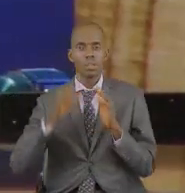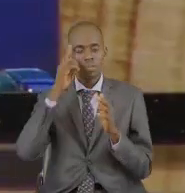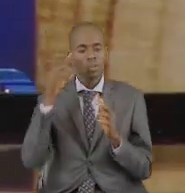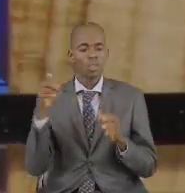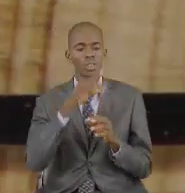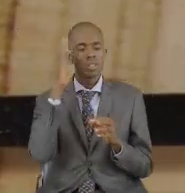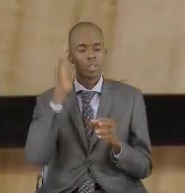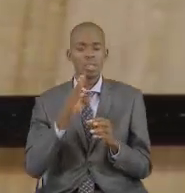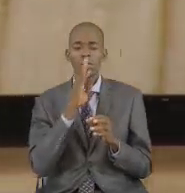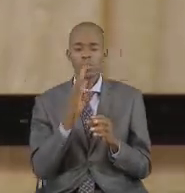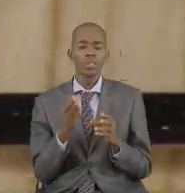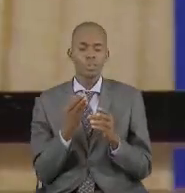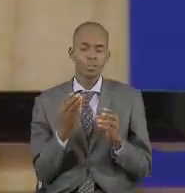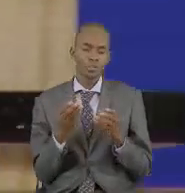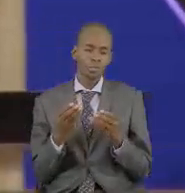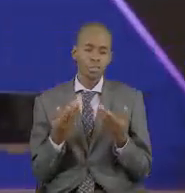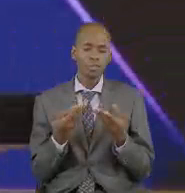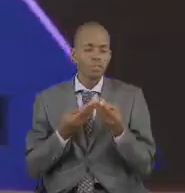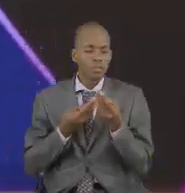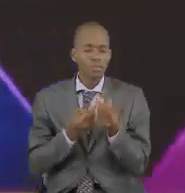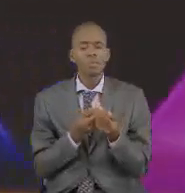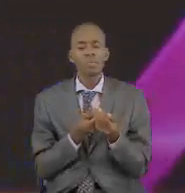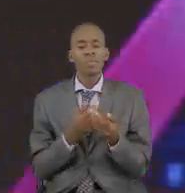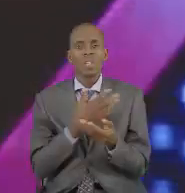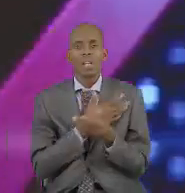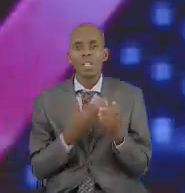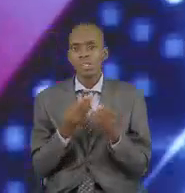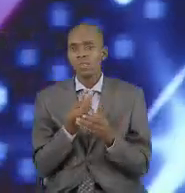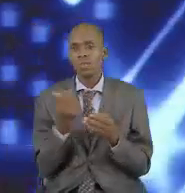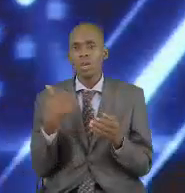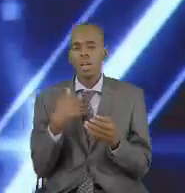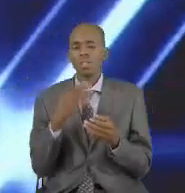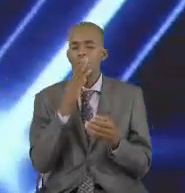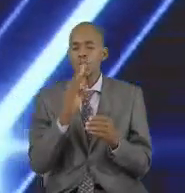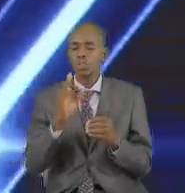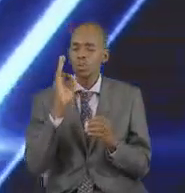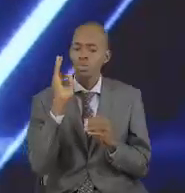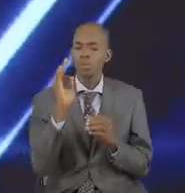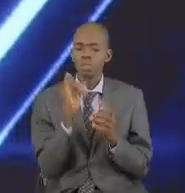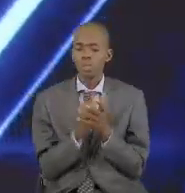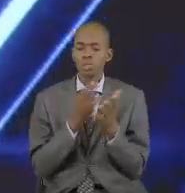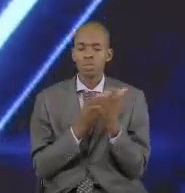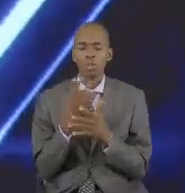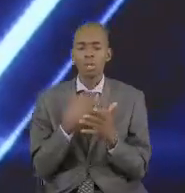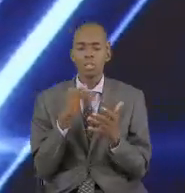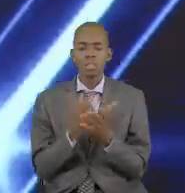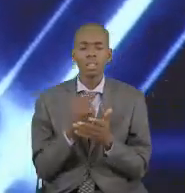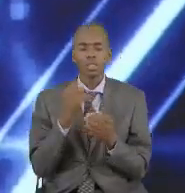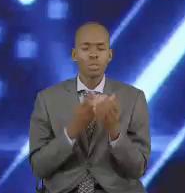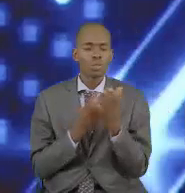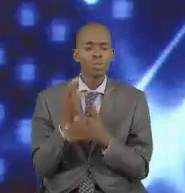If you have been taught that truth, as the truth is in Christ, it